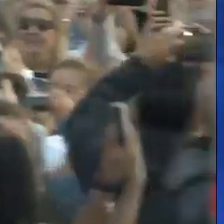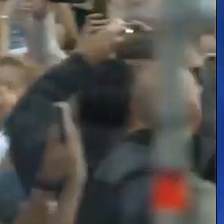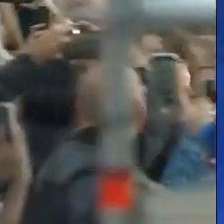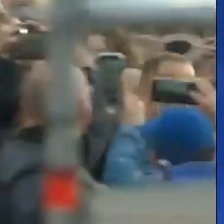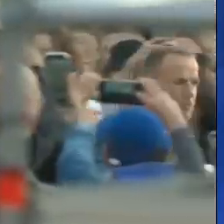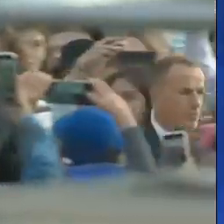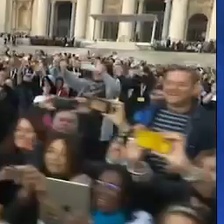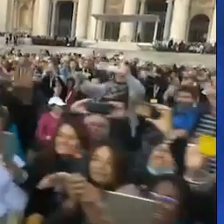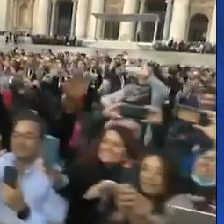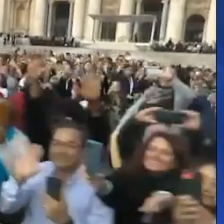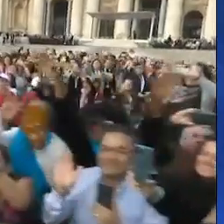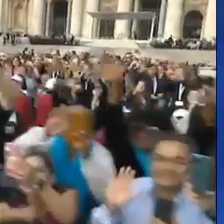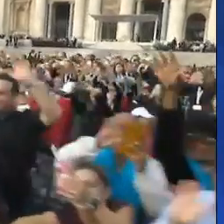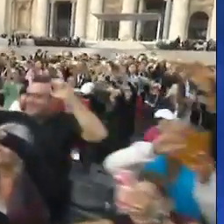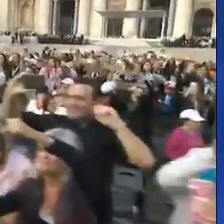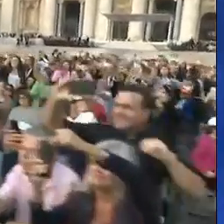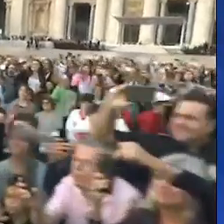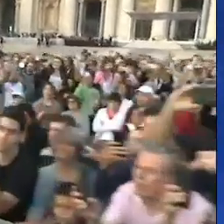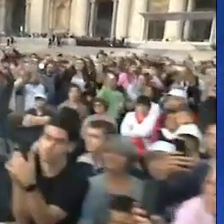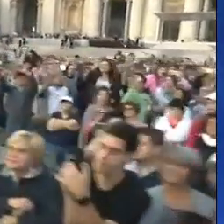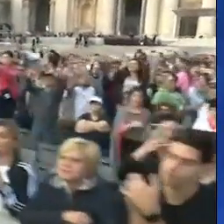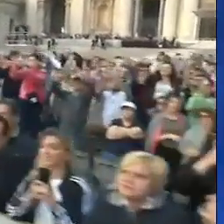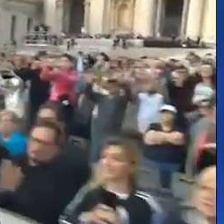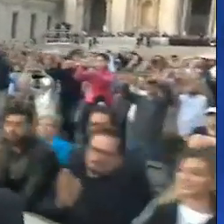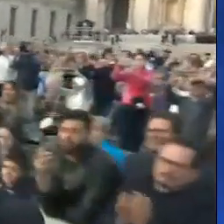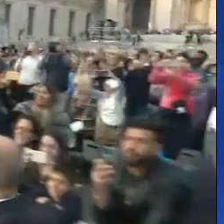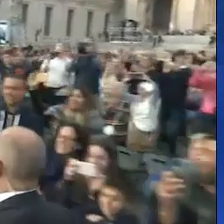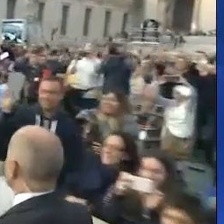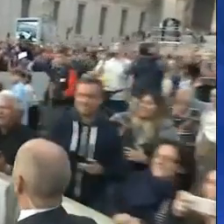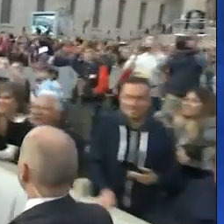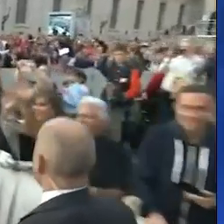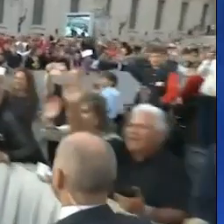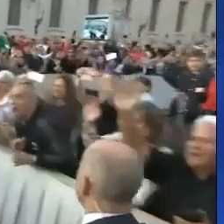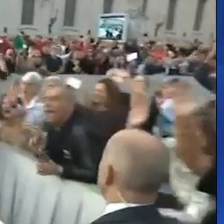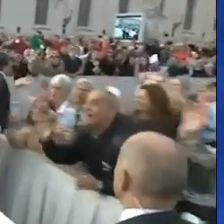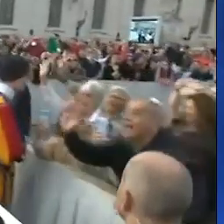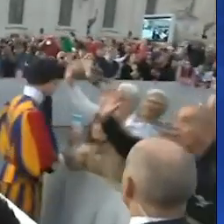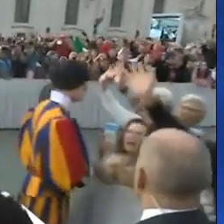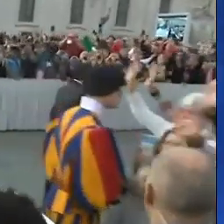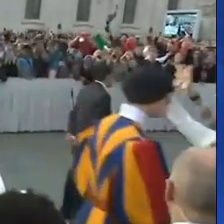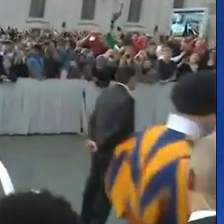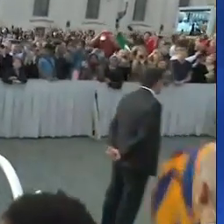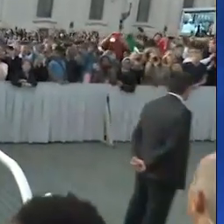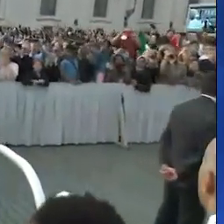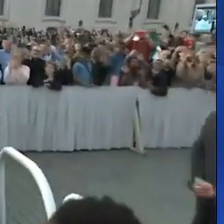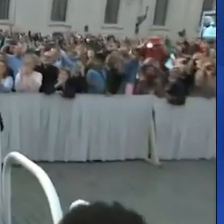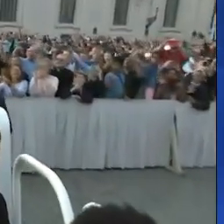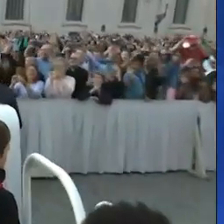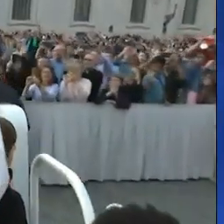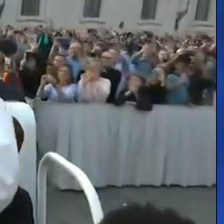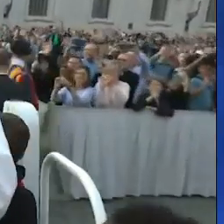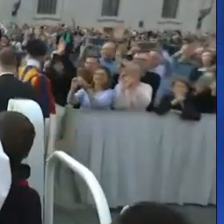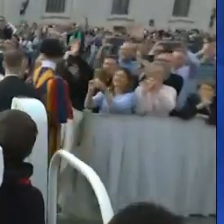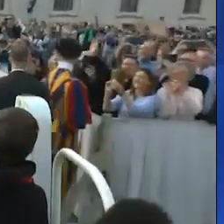możliwość uczestniczenia w mszy świętej dla pielgrzymów, odprawianej w Bazylice Świętego Piotra o